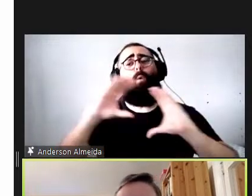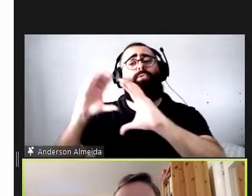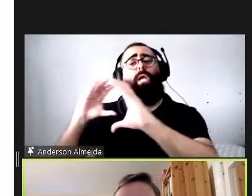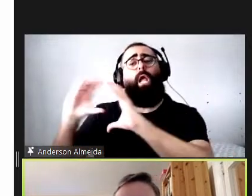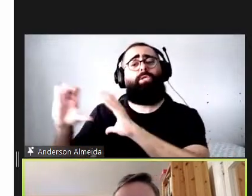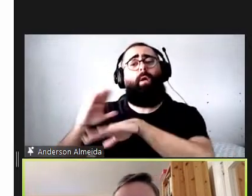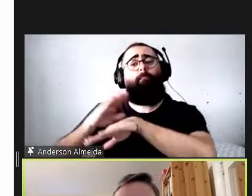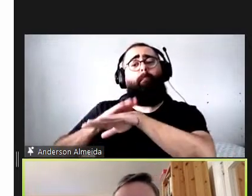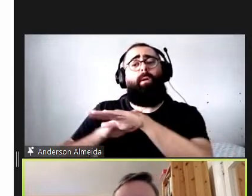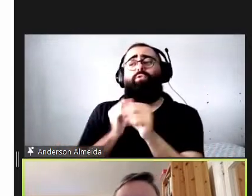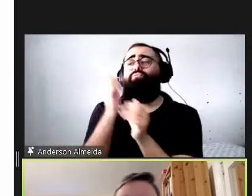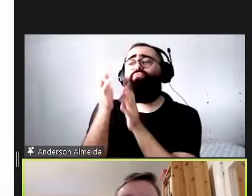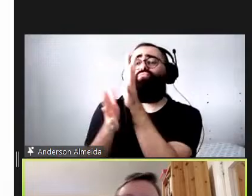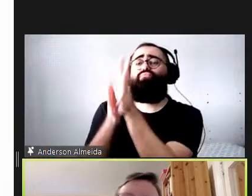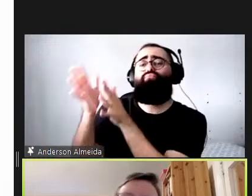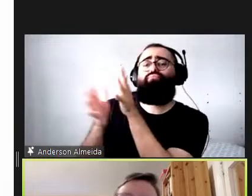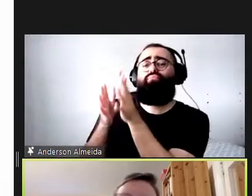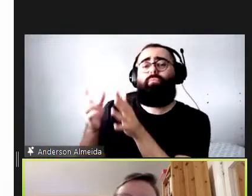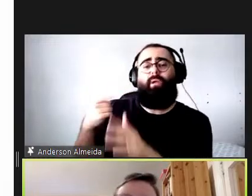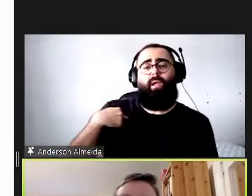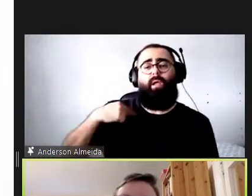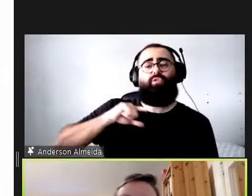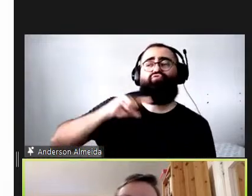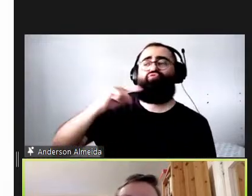when a conversational turn is over.